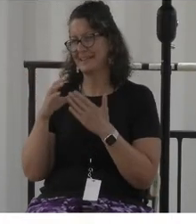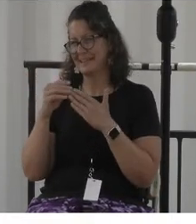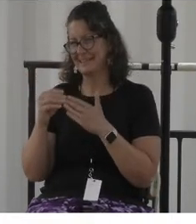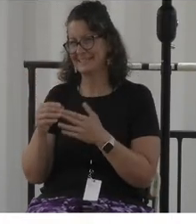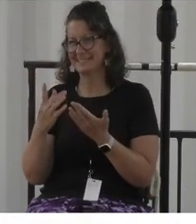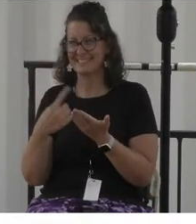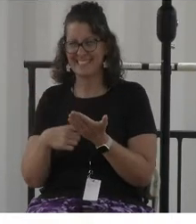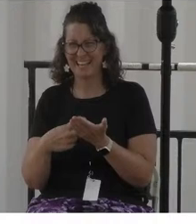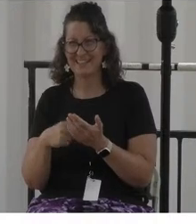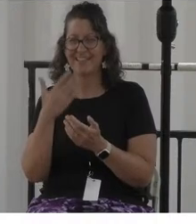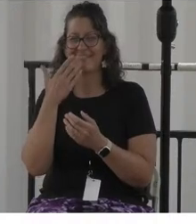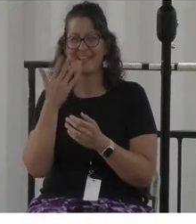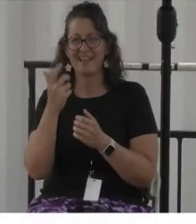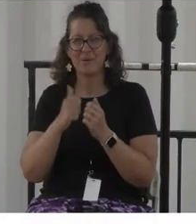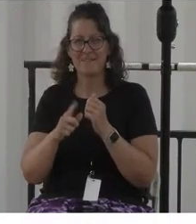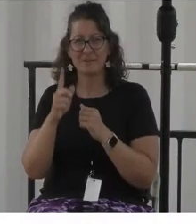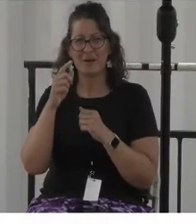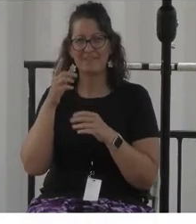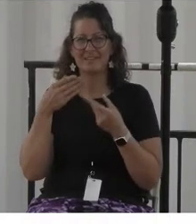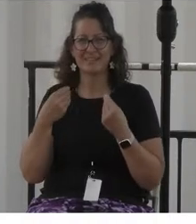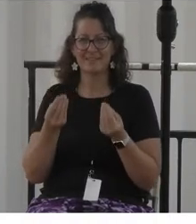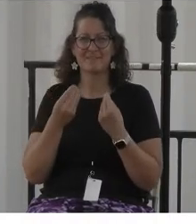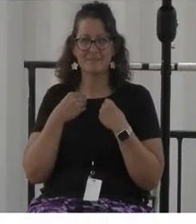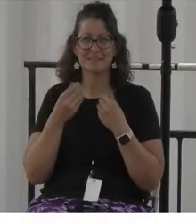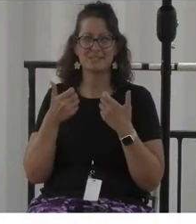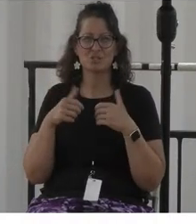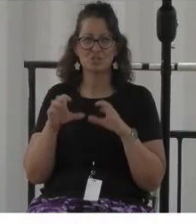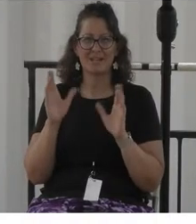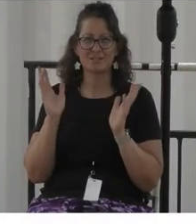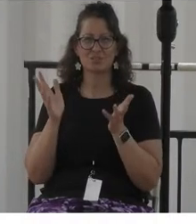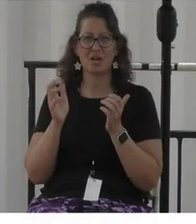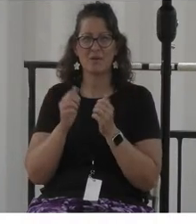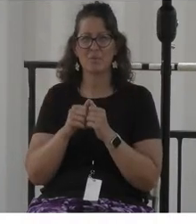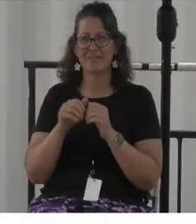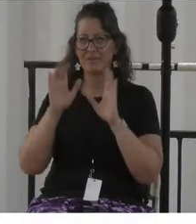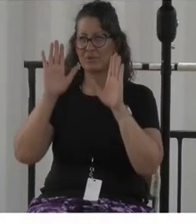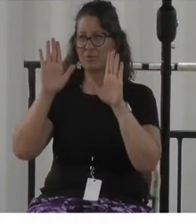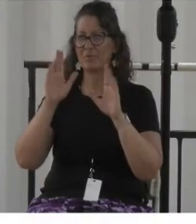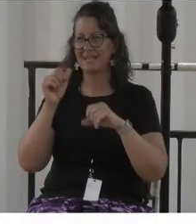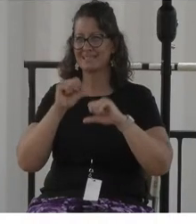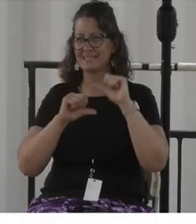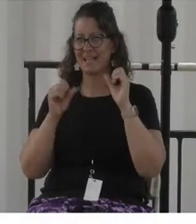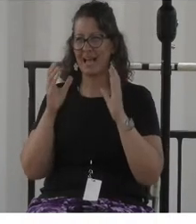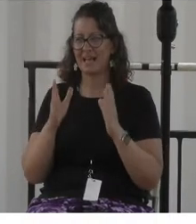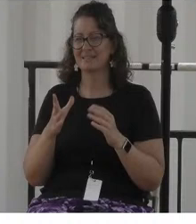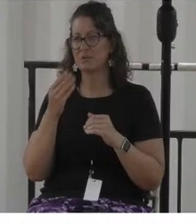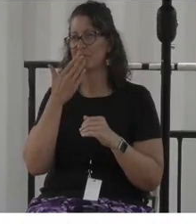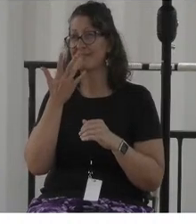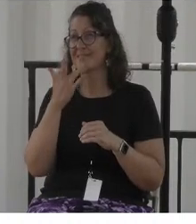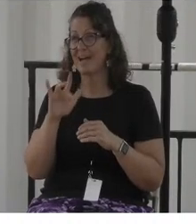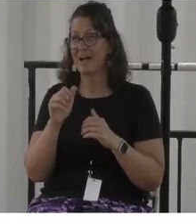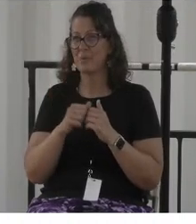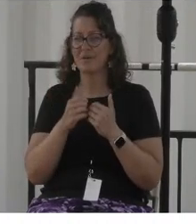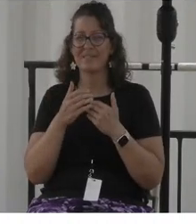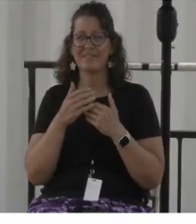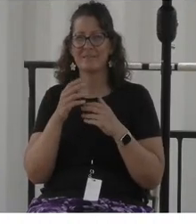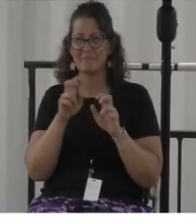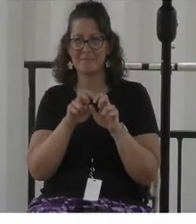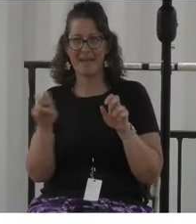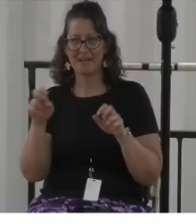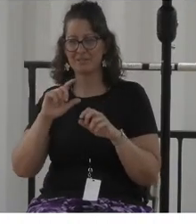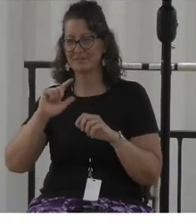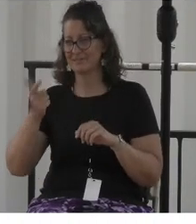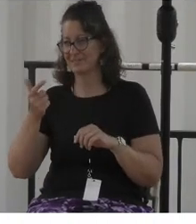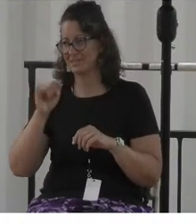thank everybody for giving me this chance to talk to this great scientist, and good luck with the rest of the panel. Jared, it's all